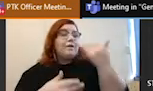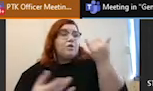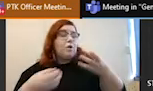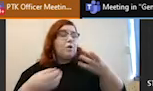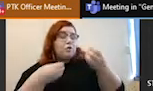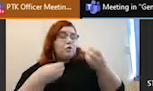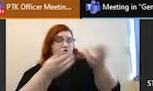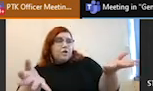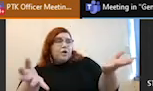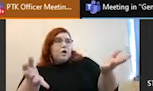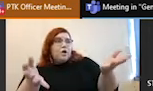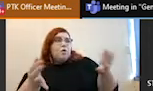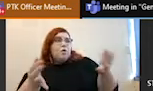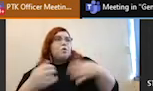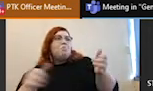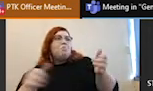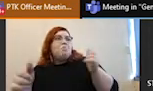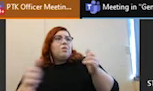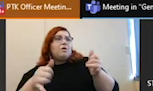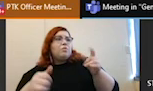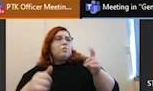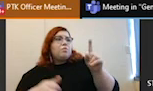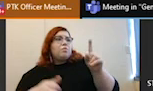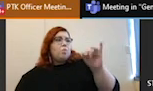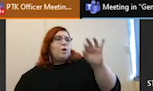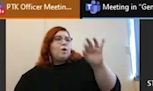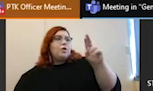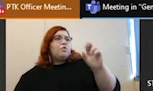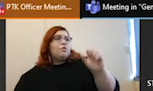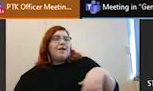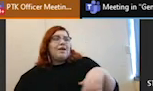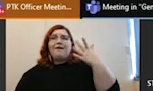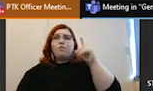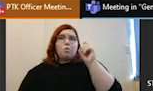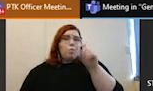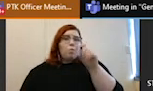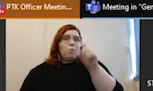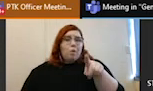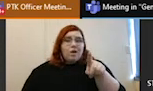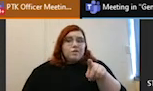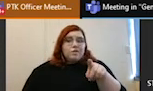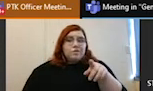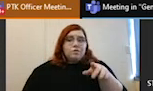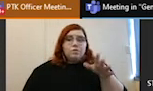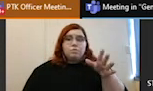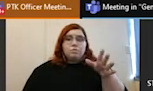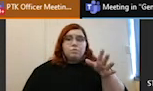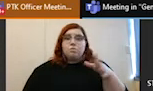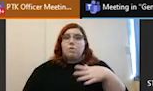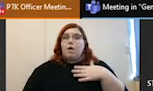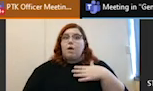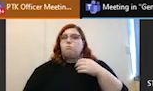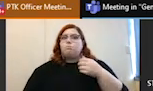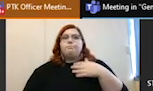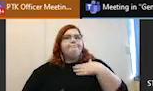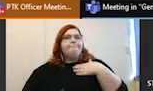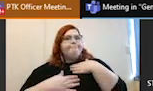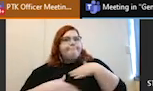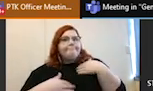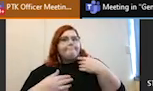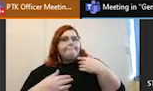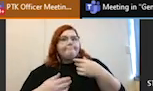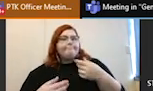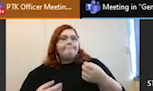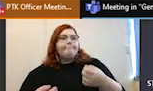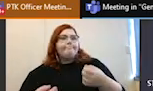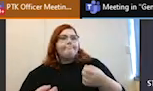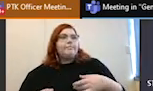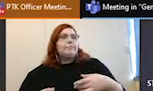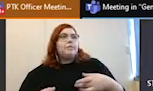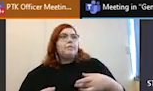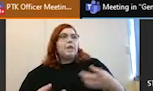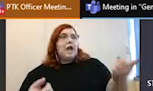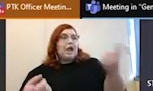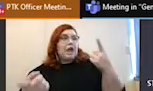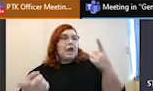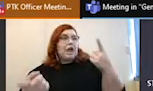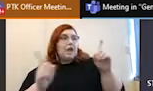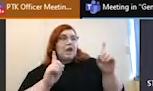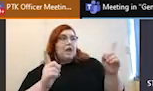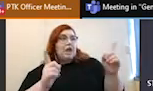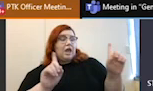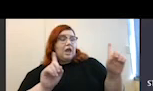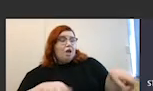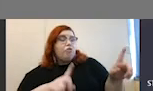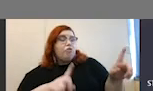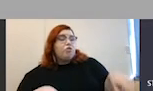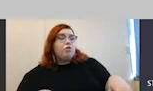have any questions, I'm more than happy to field them now.